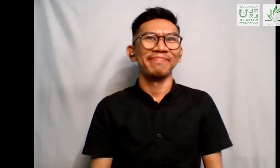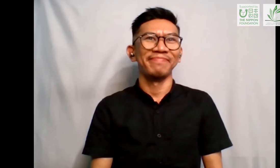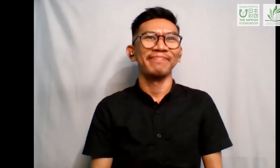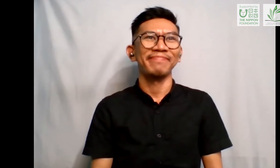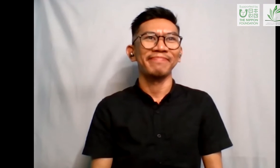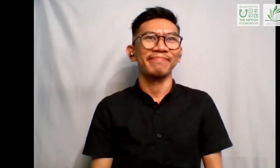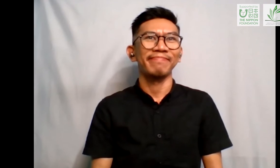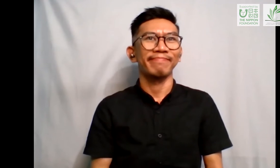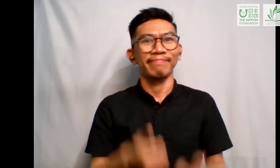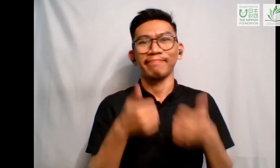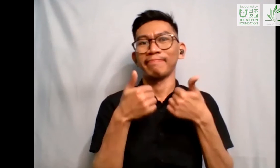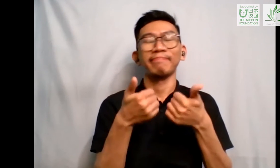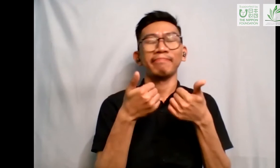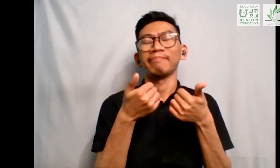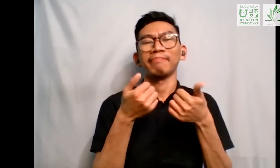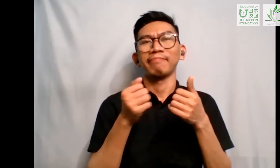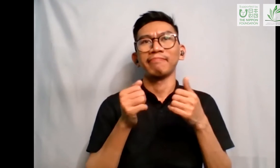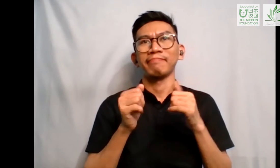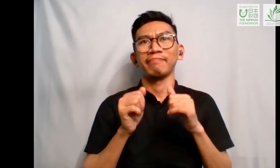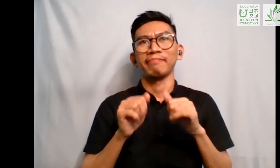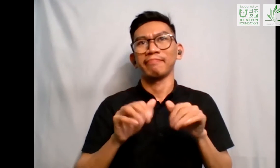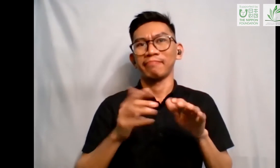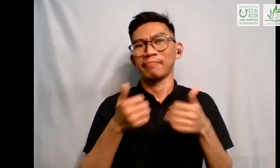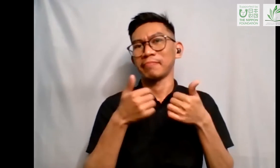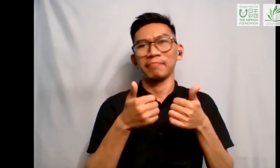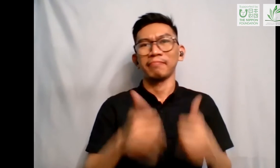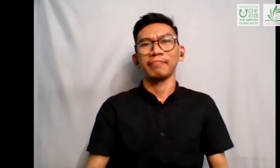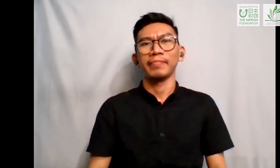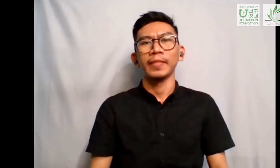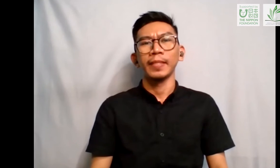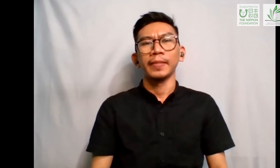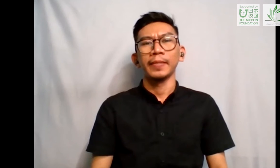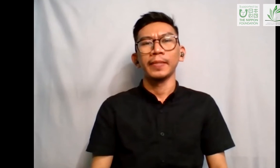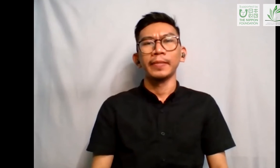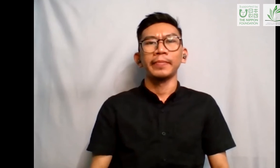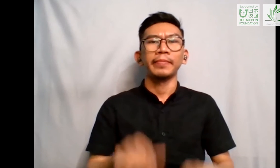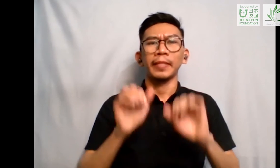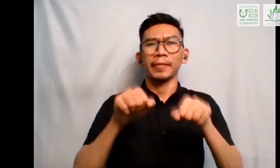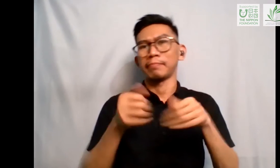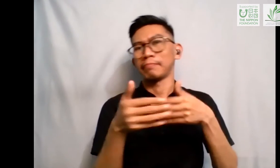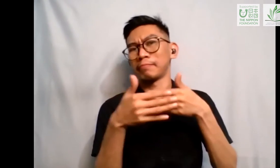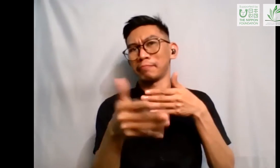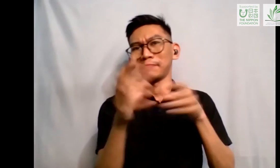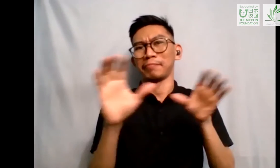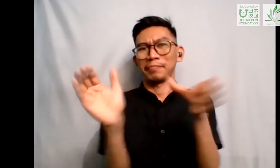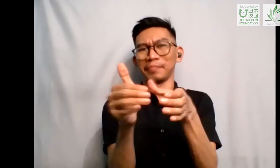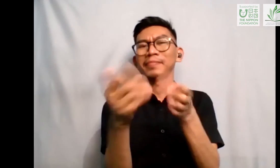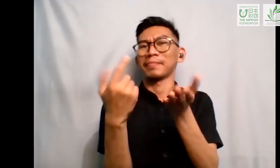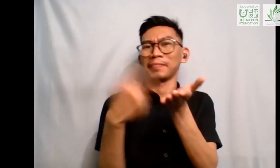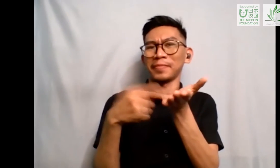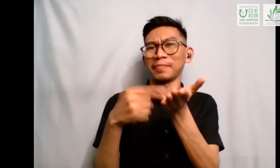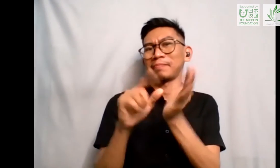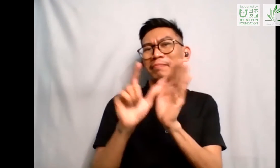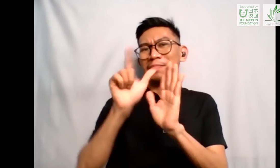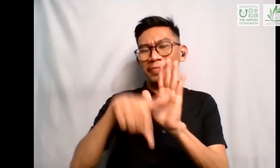Okay. So that was you can think about that and discuss it more among yourselves if you want to have